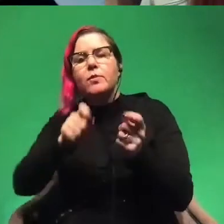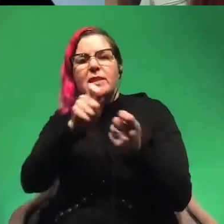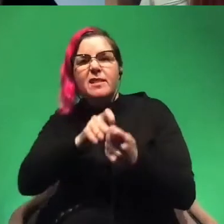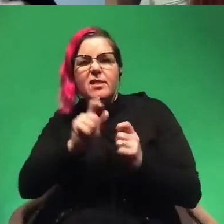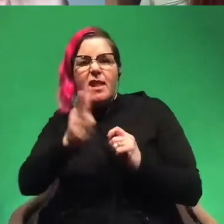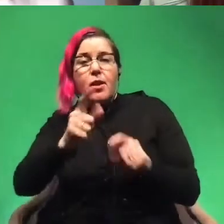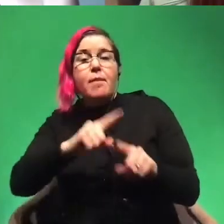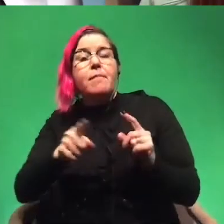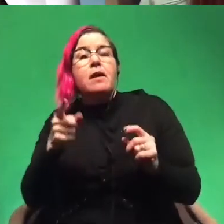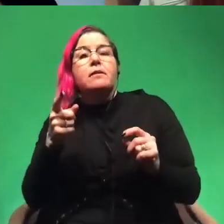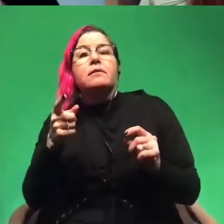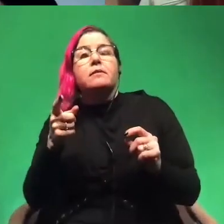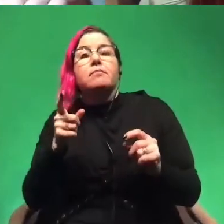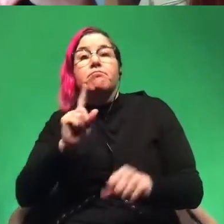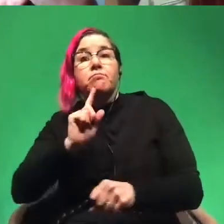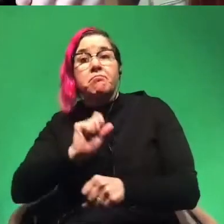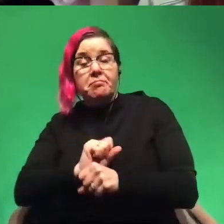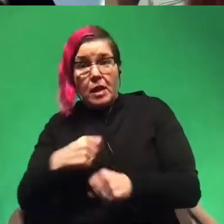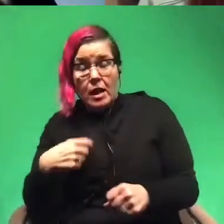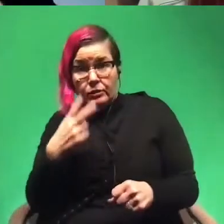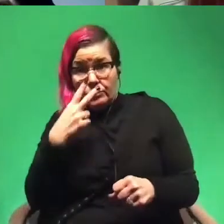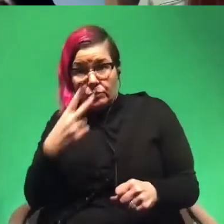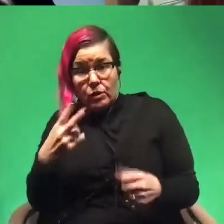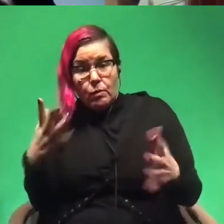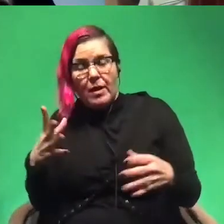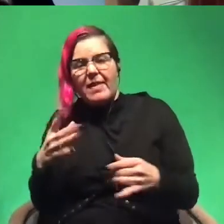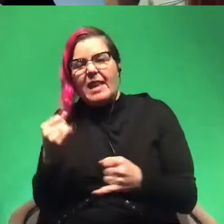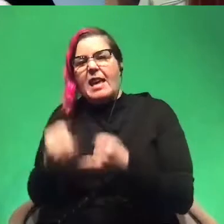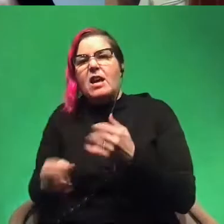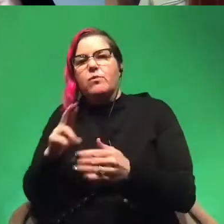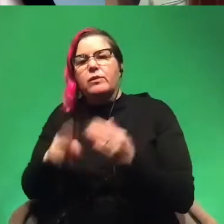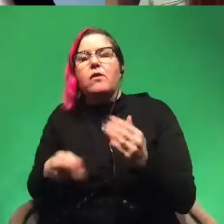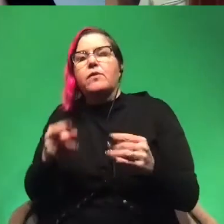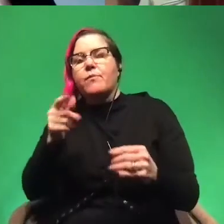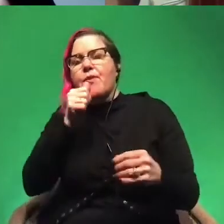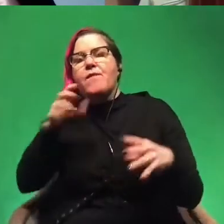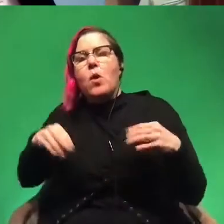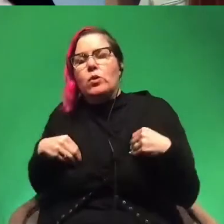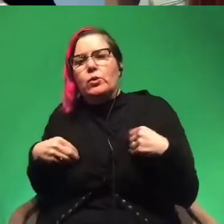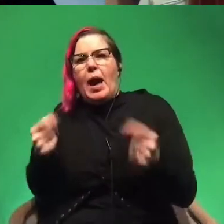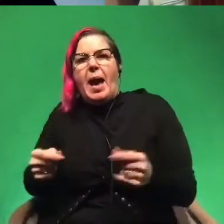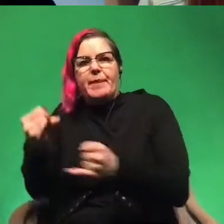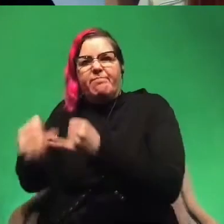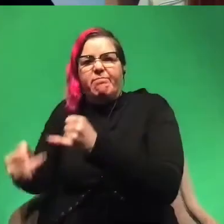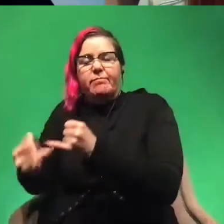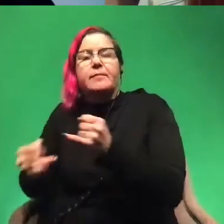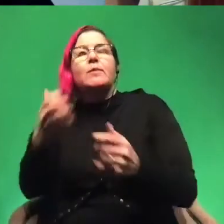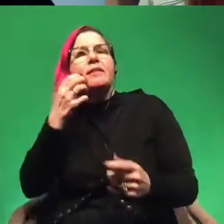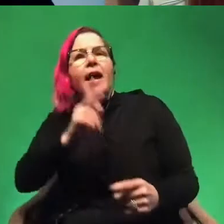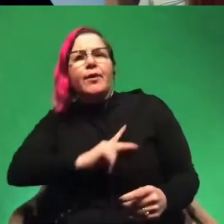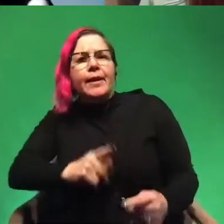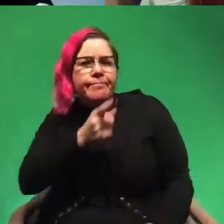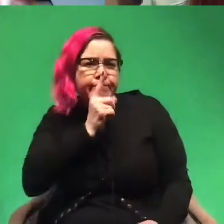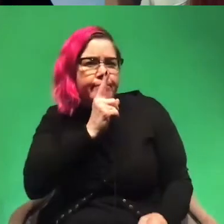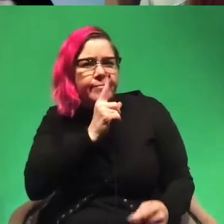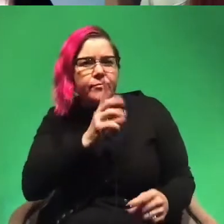but realistically, what I saw was the end result of private ownership, and Tiger King doesn't discuss any of